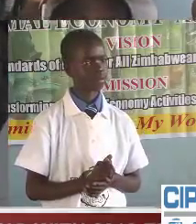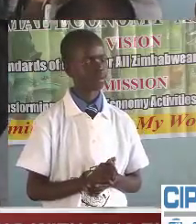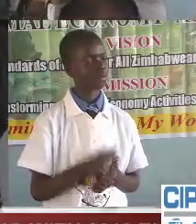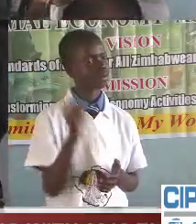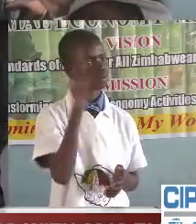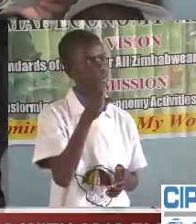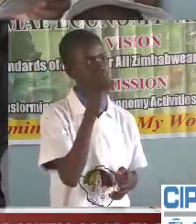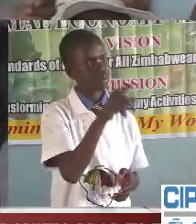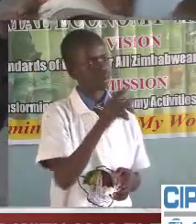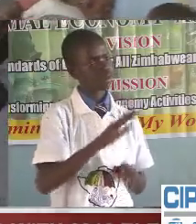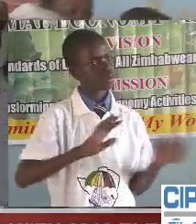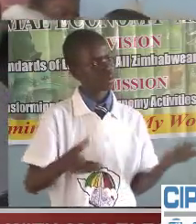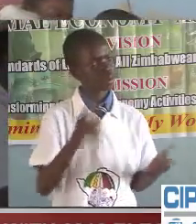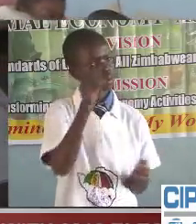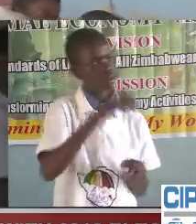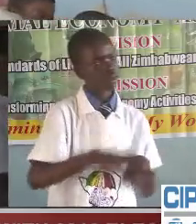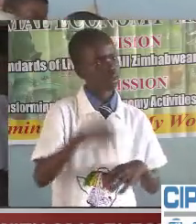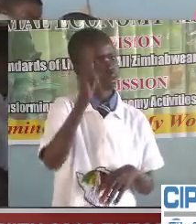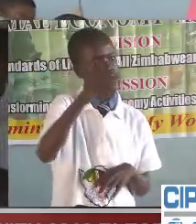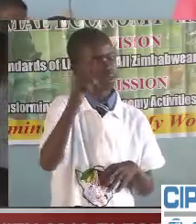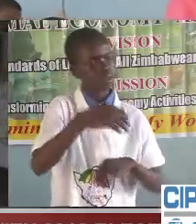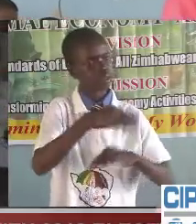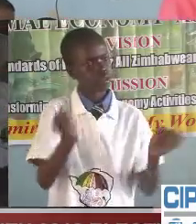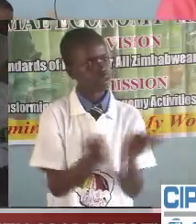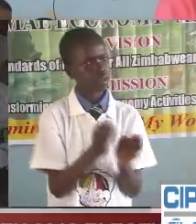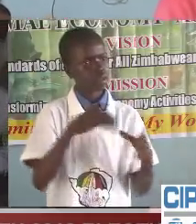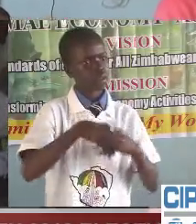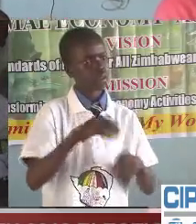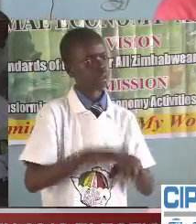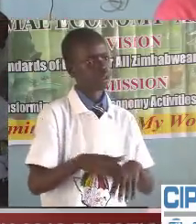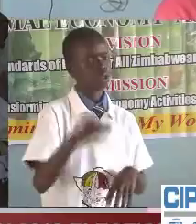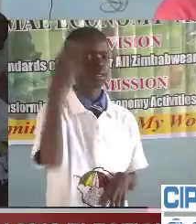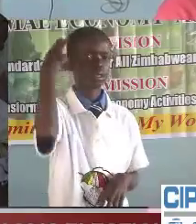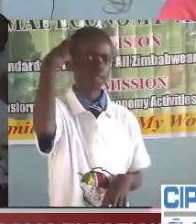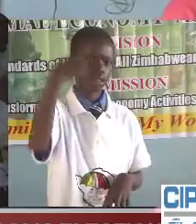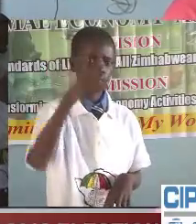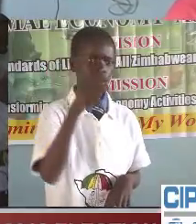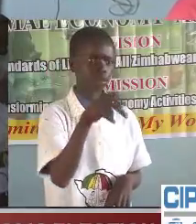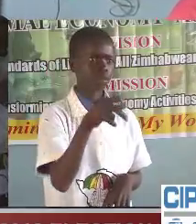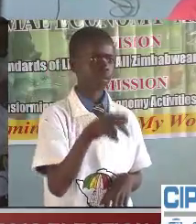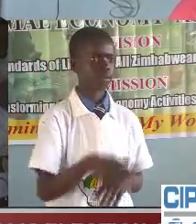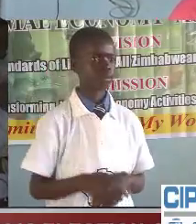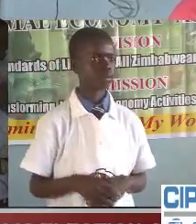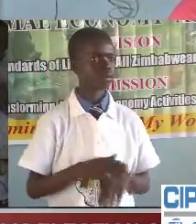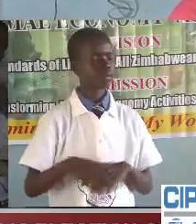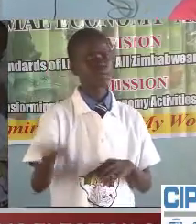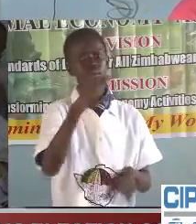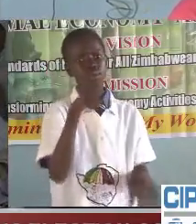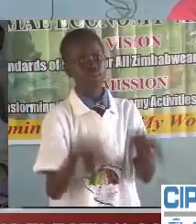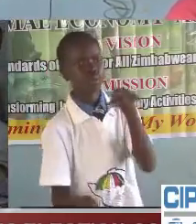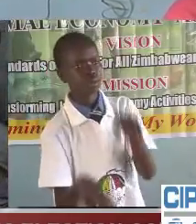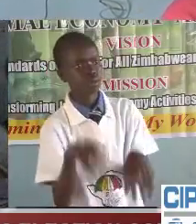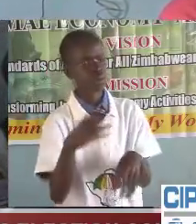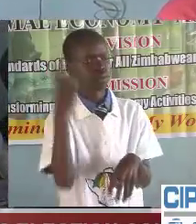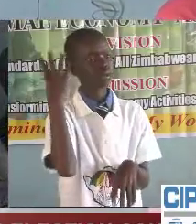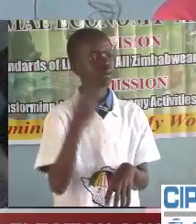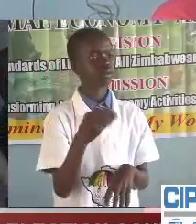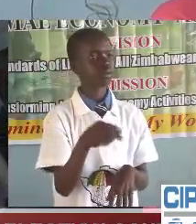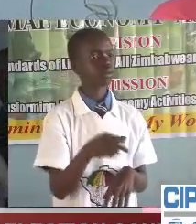So we want people who represent us, who understand people with disability and the